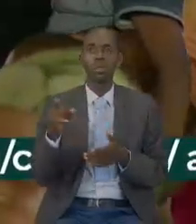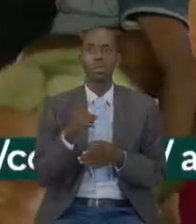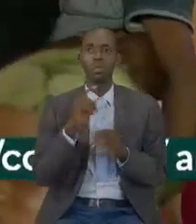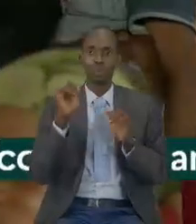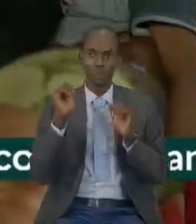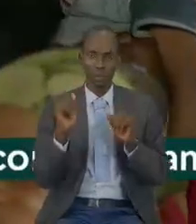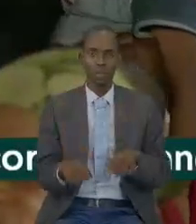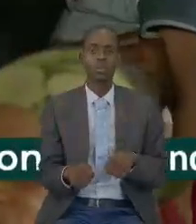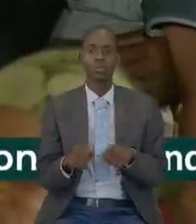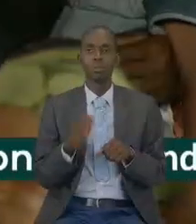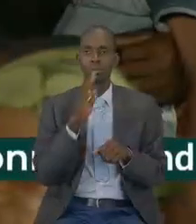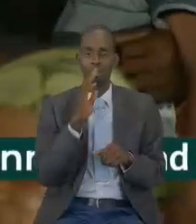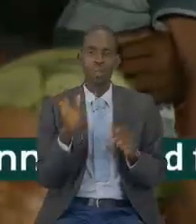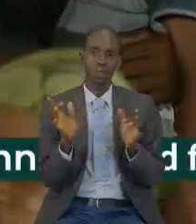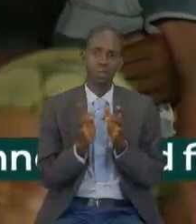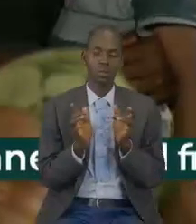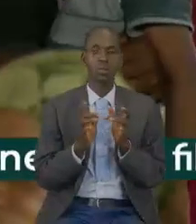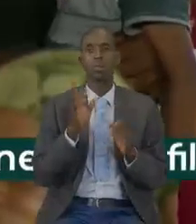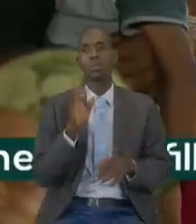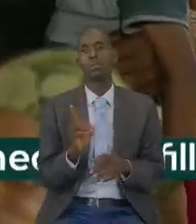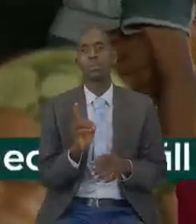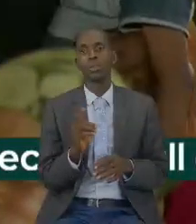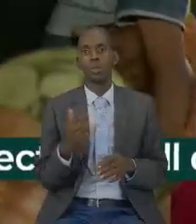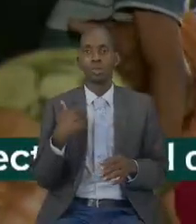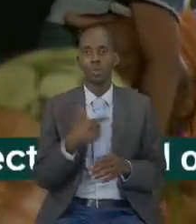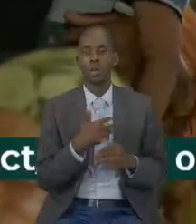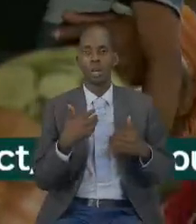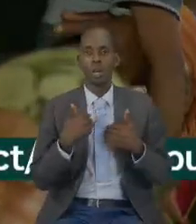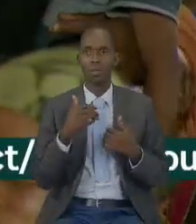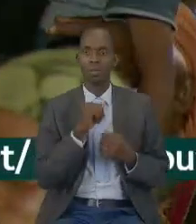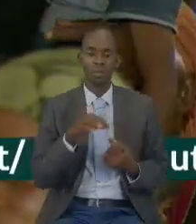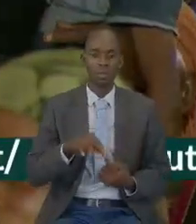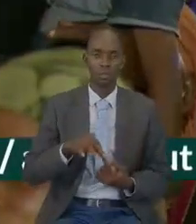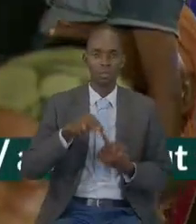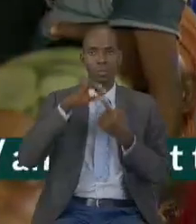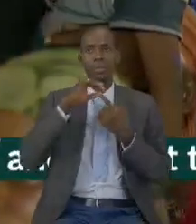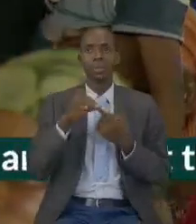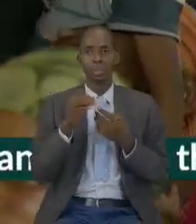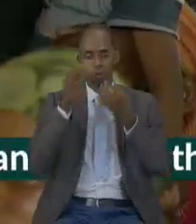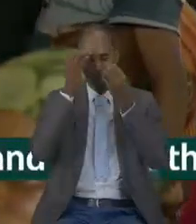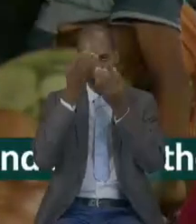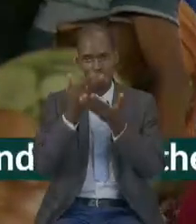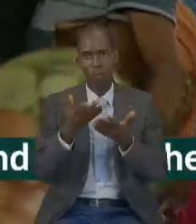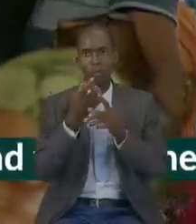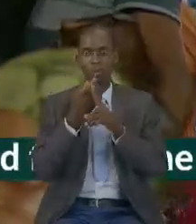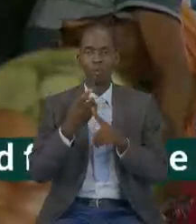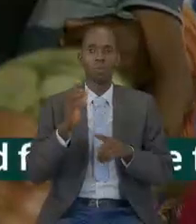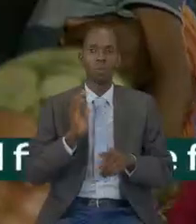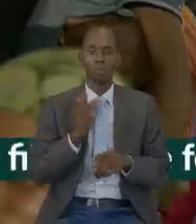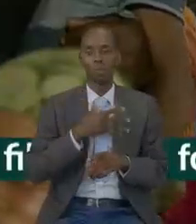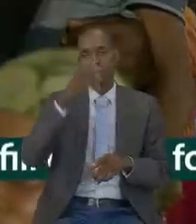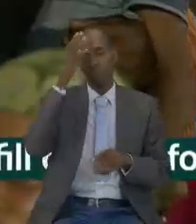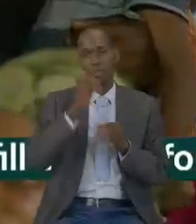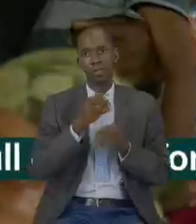That's a package from the convener that will help them, to sustain them, to keep